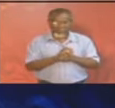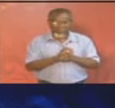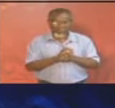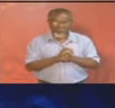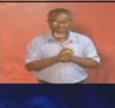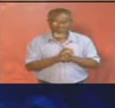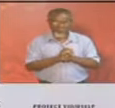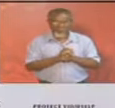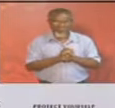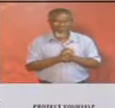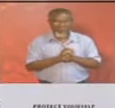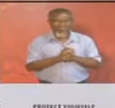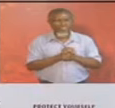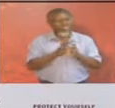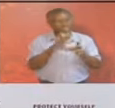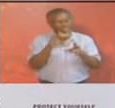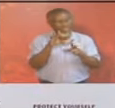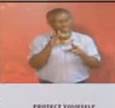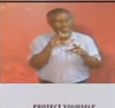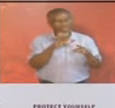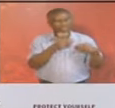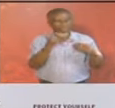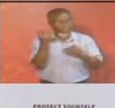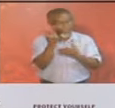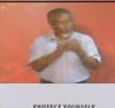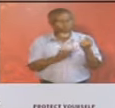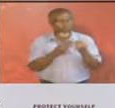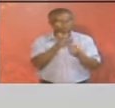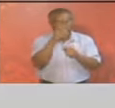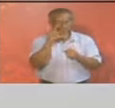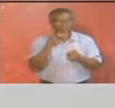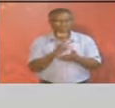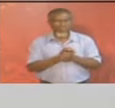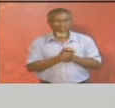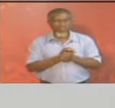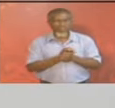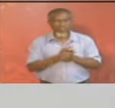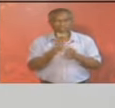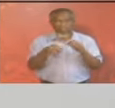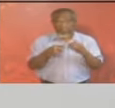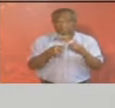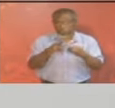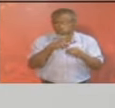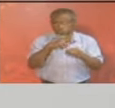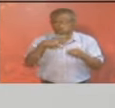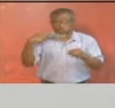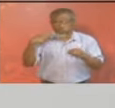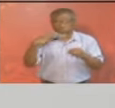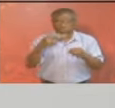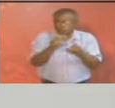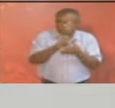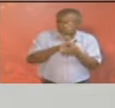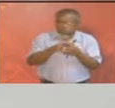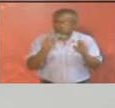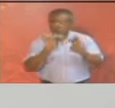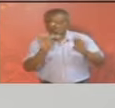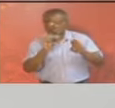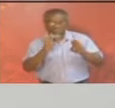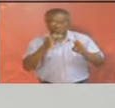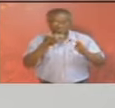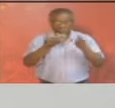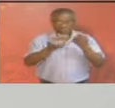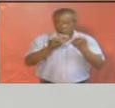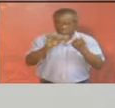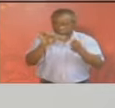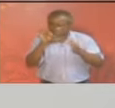both questions. With respect to the risks or the behaviors that may have been identified, not just